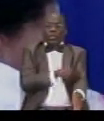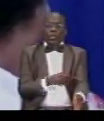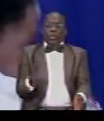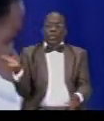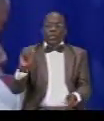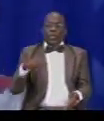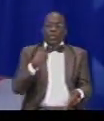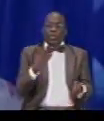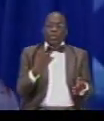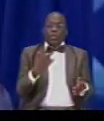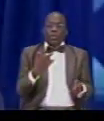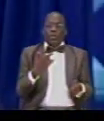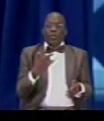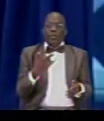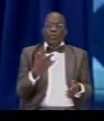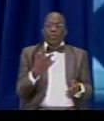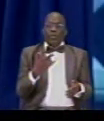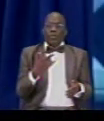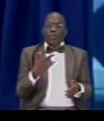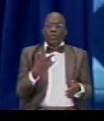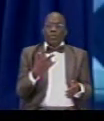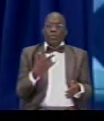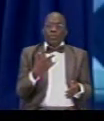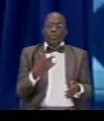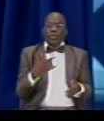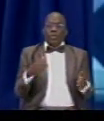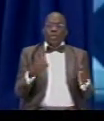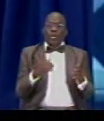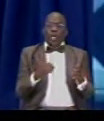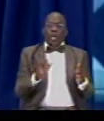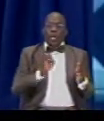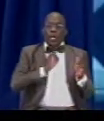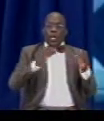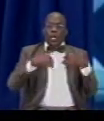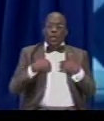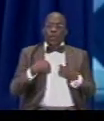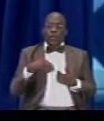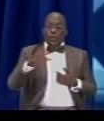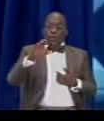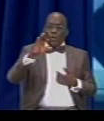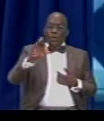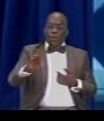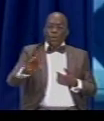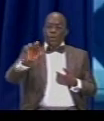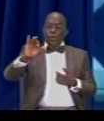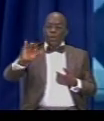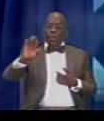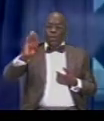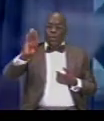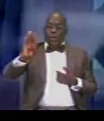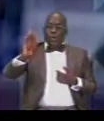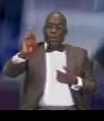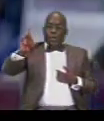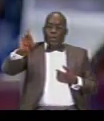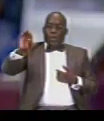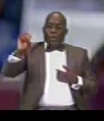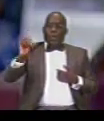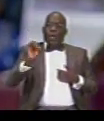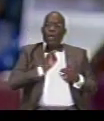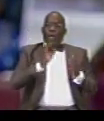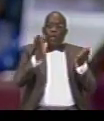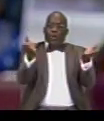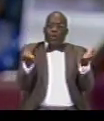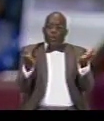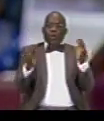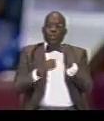the doctor didn't want me to be scared, so he said it was a minor one. Nevertheless, I talked to God in prayers and I told God, I want this problem to be solved